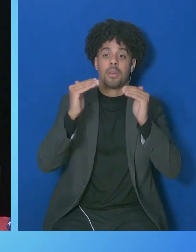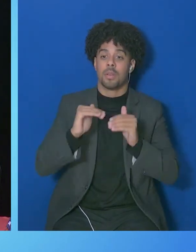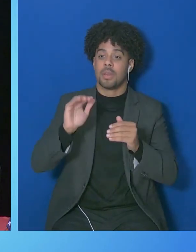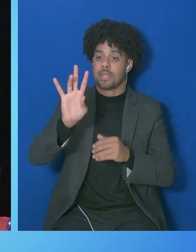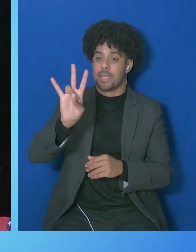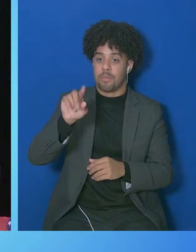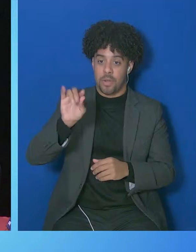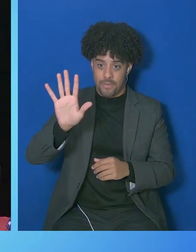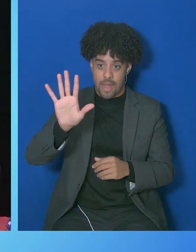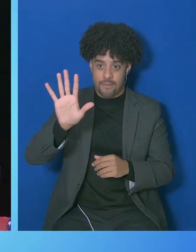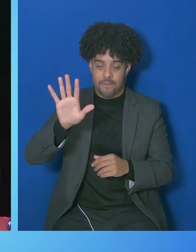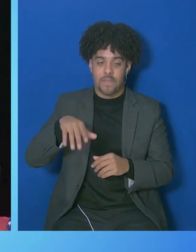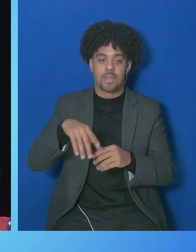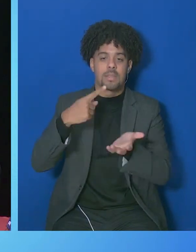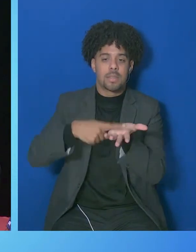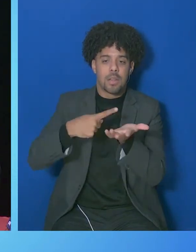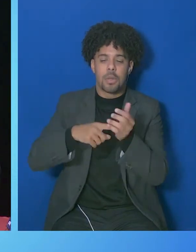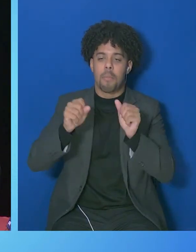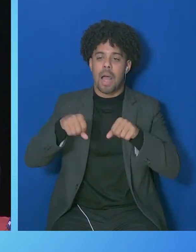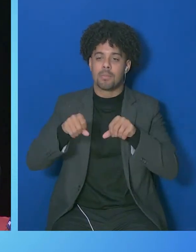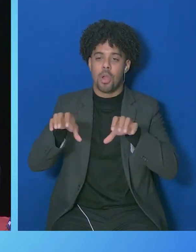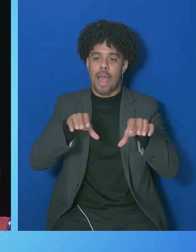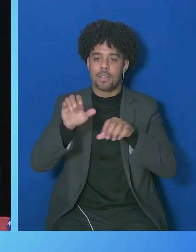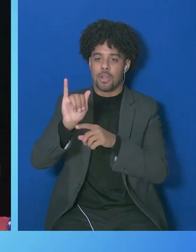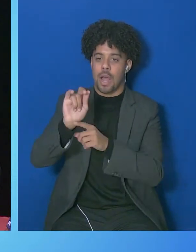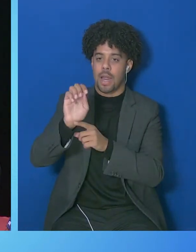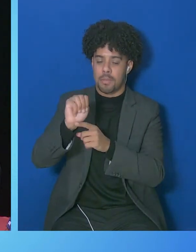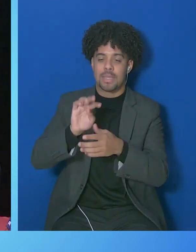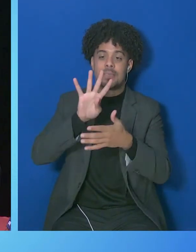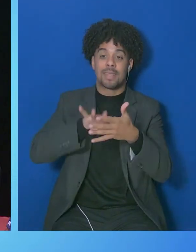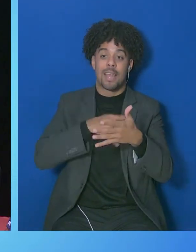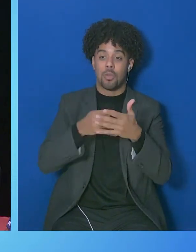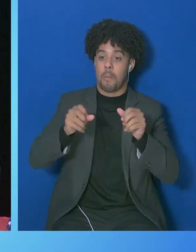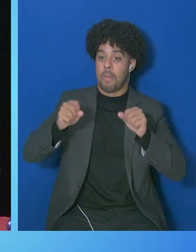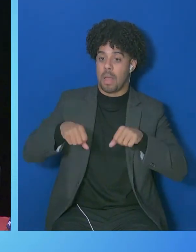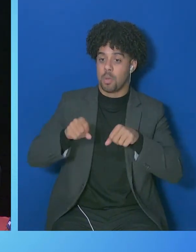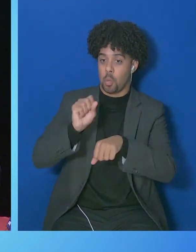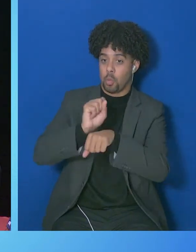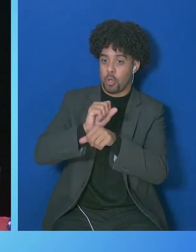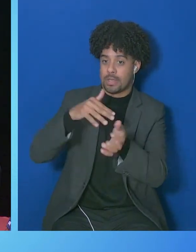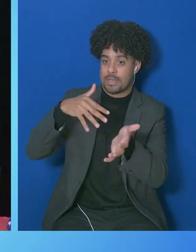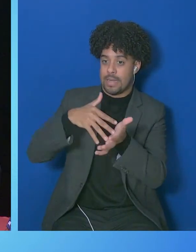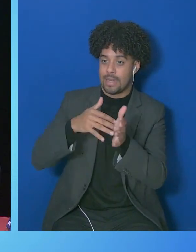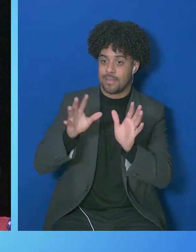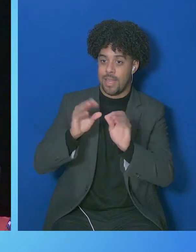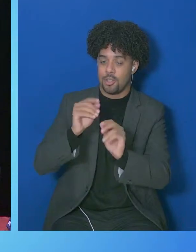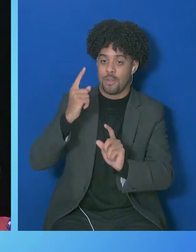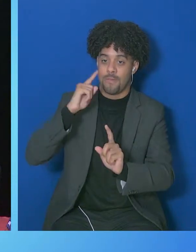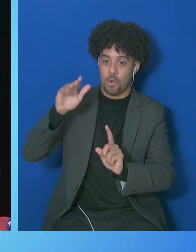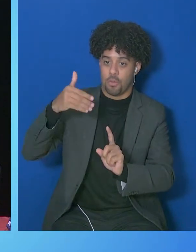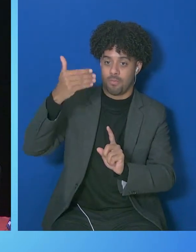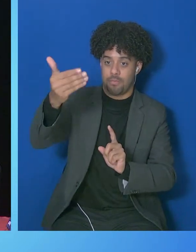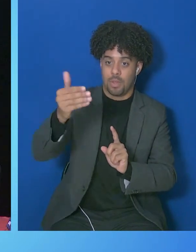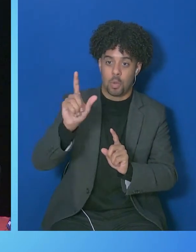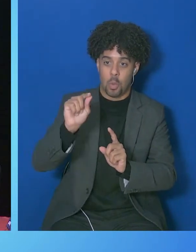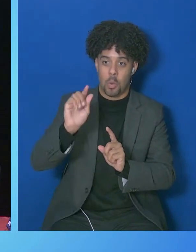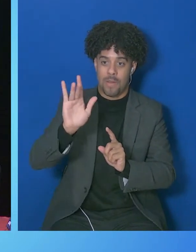and possible action items, schedule possible work-study sessions for February and April of 2025.